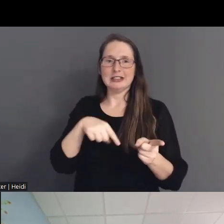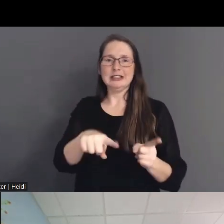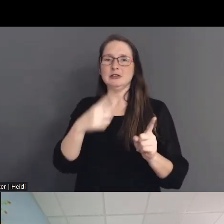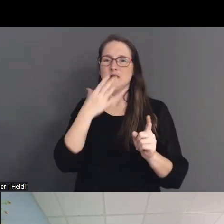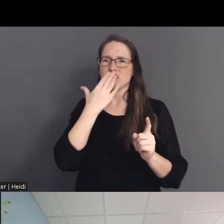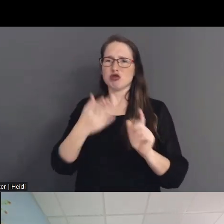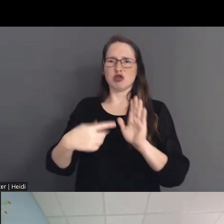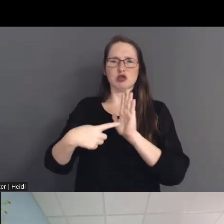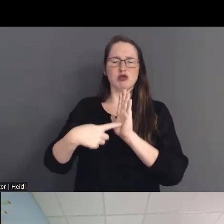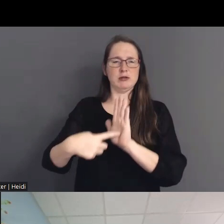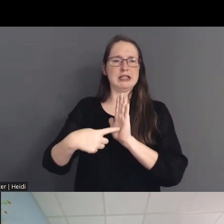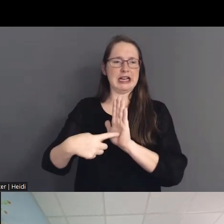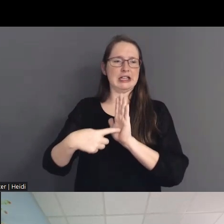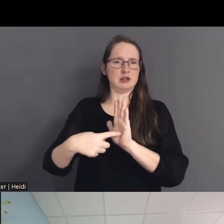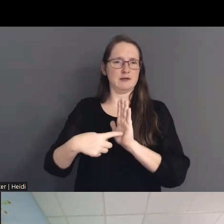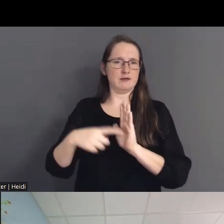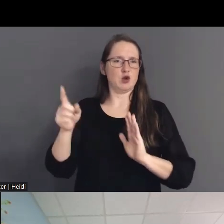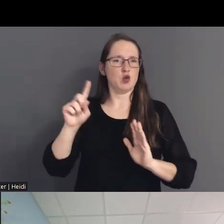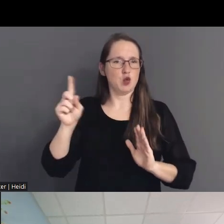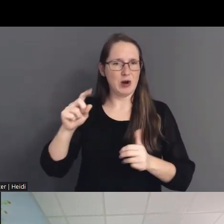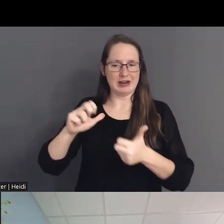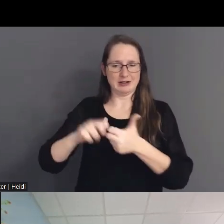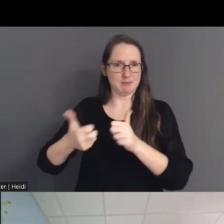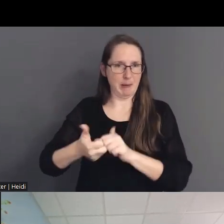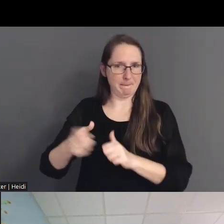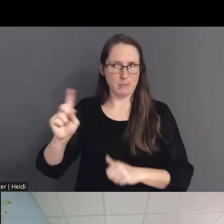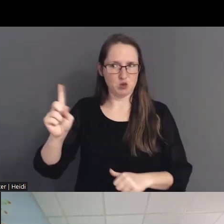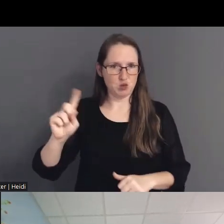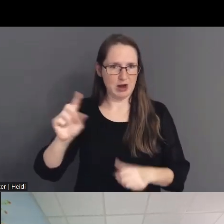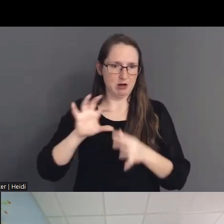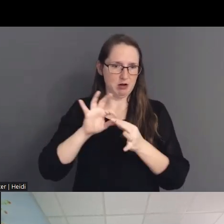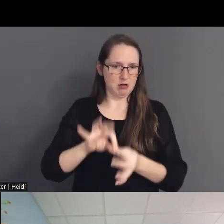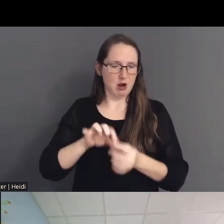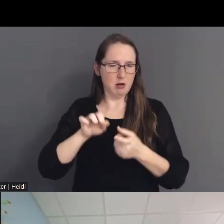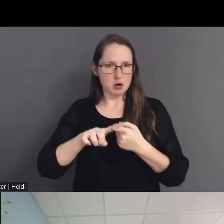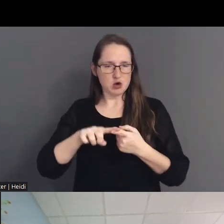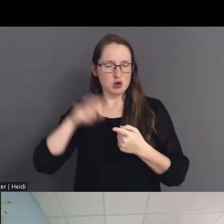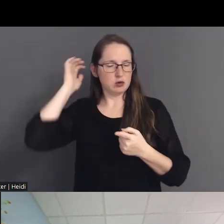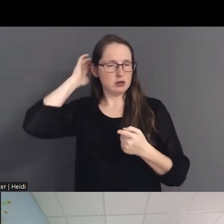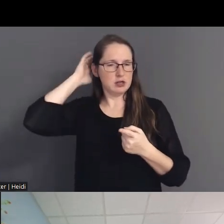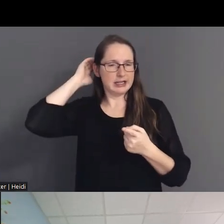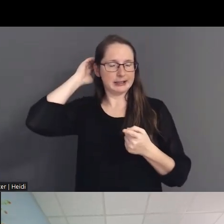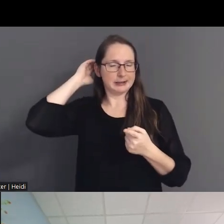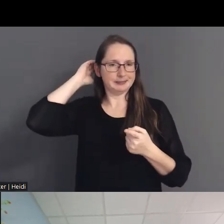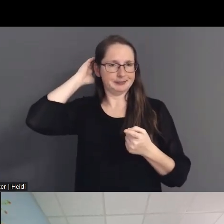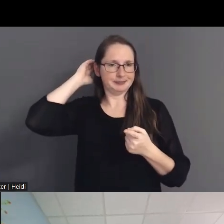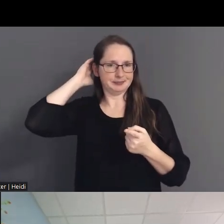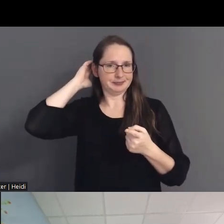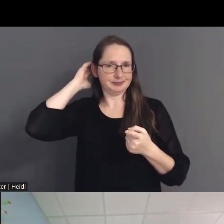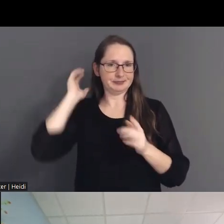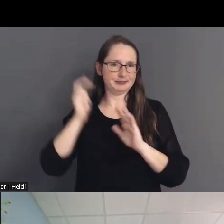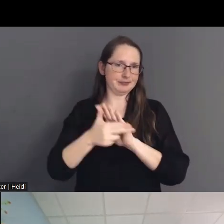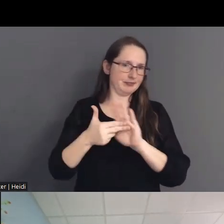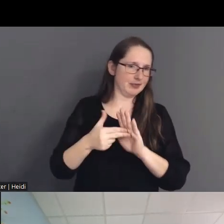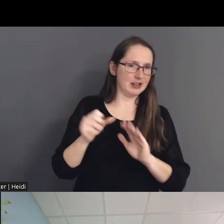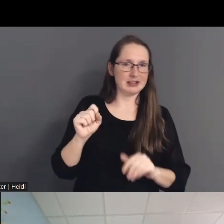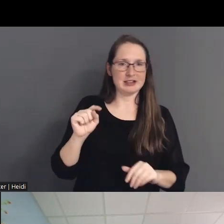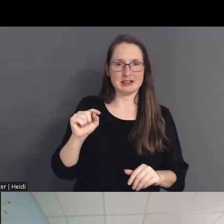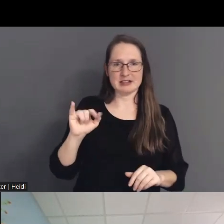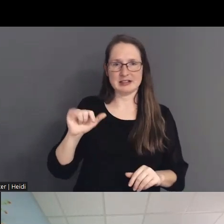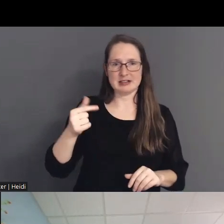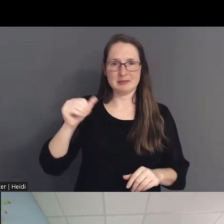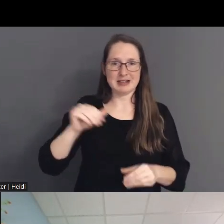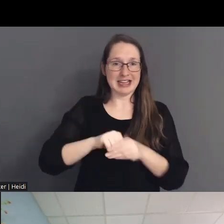representation of where the problem lies when it comes to the stigma in the Black